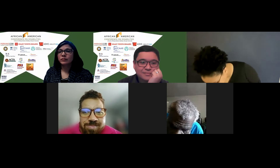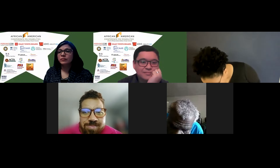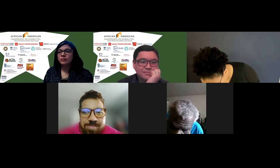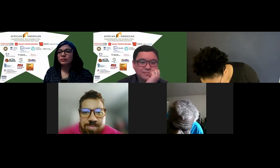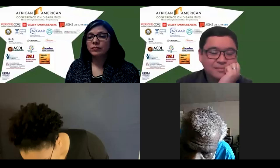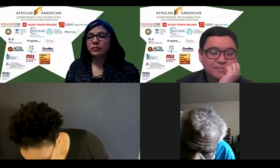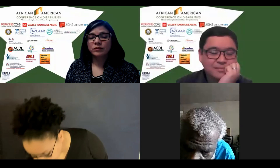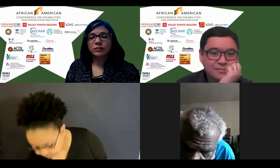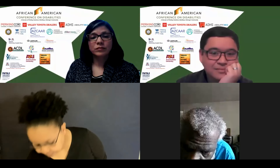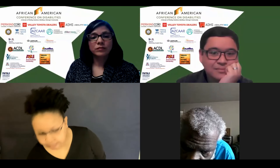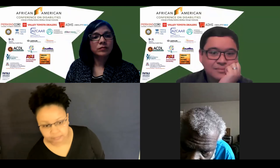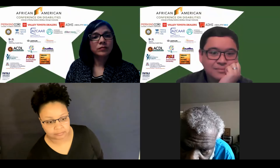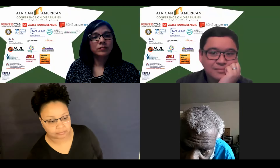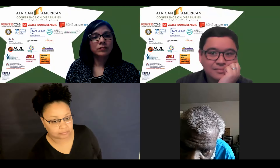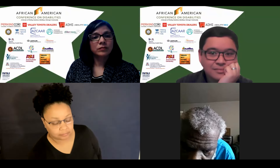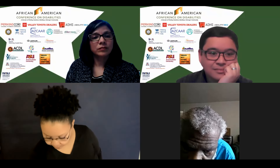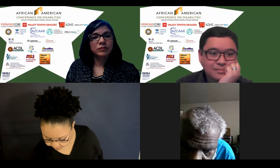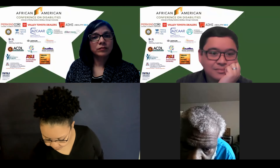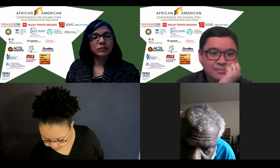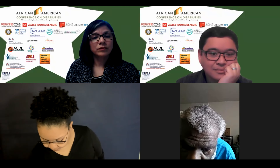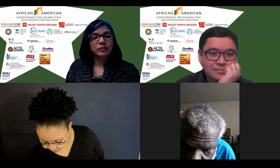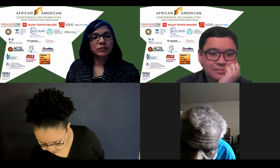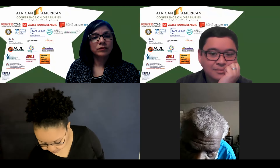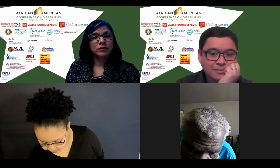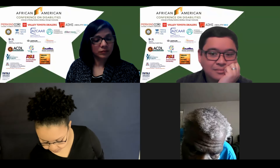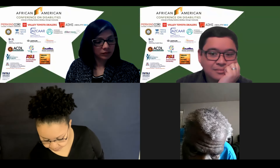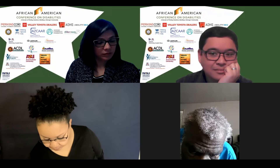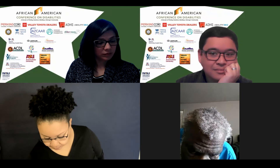Hey, George, which order is your team going to go in? Are you going to introduce your team?